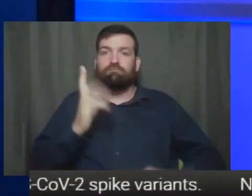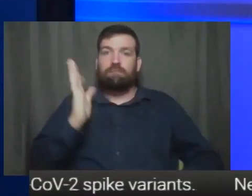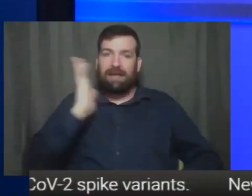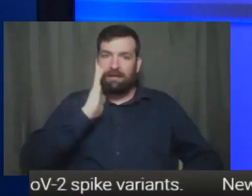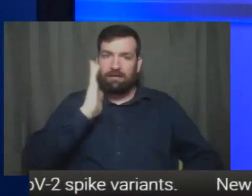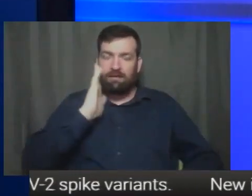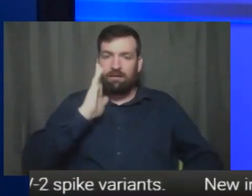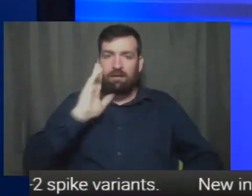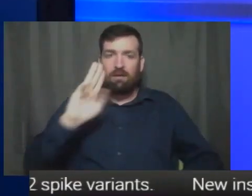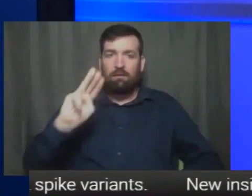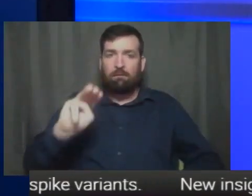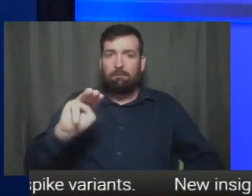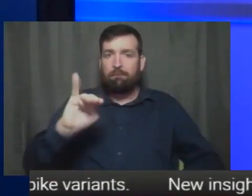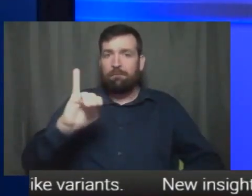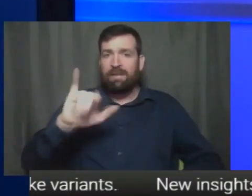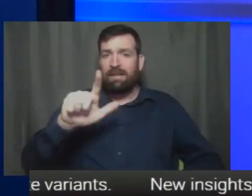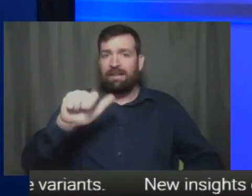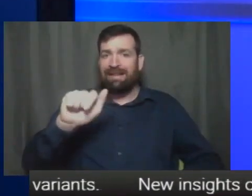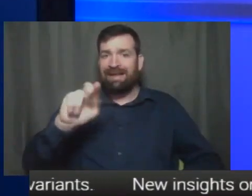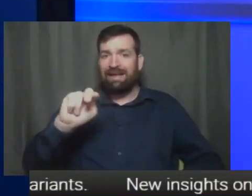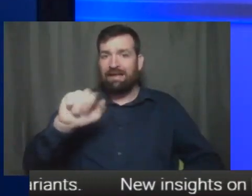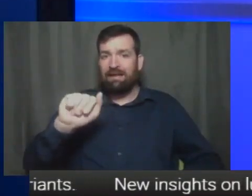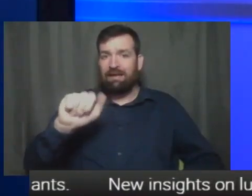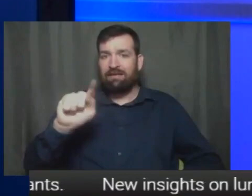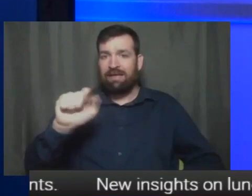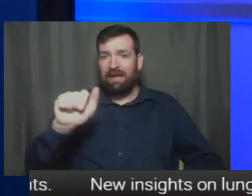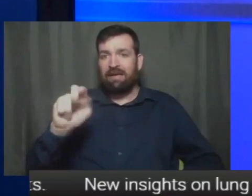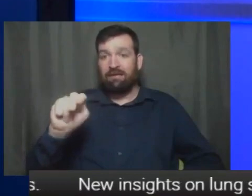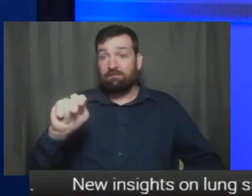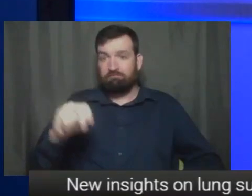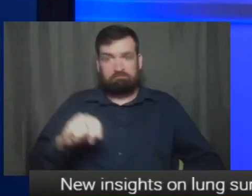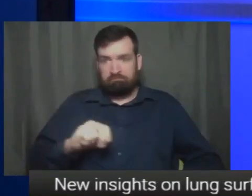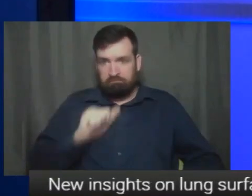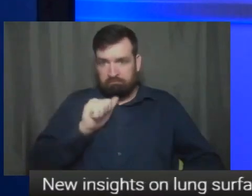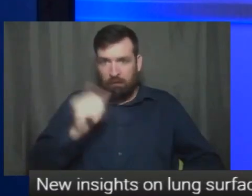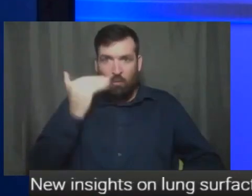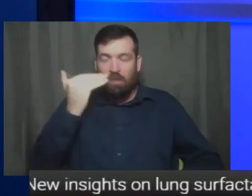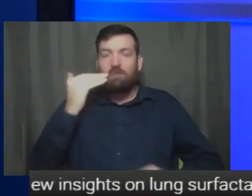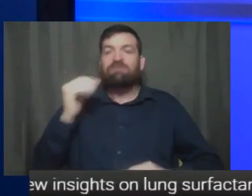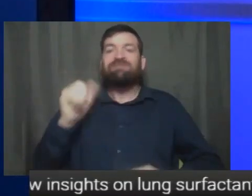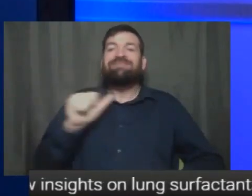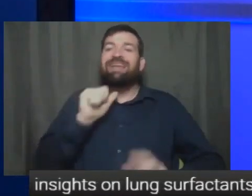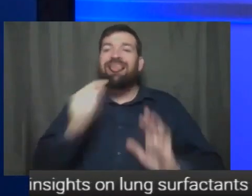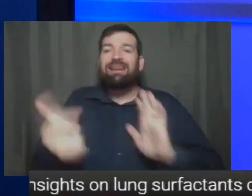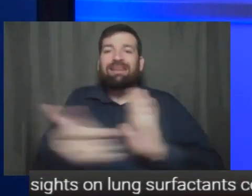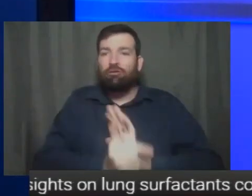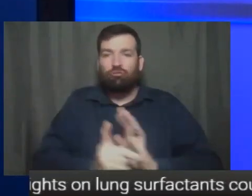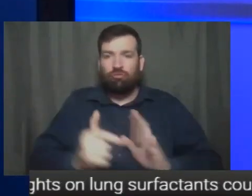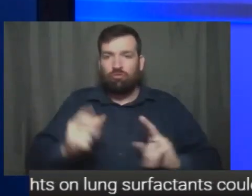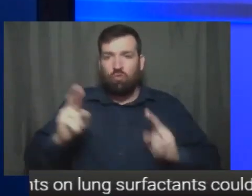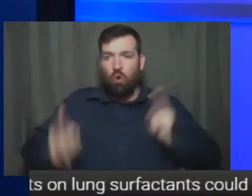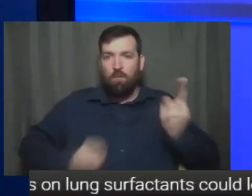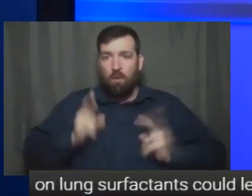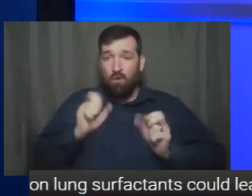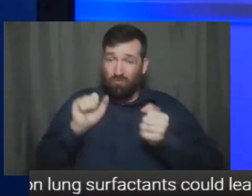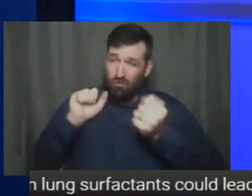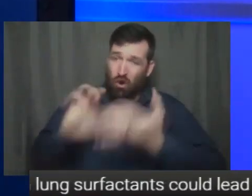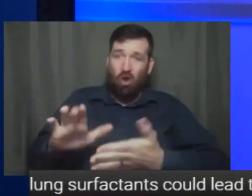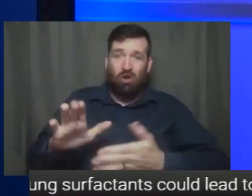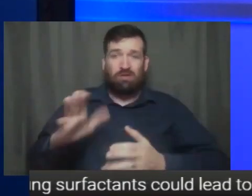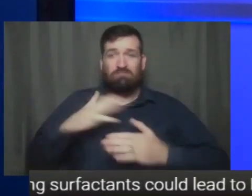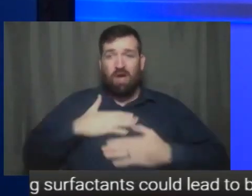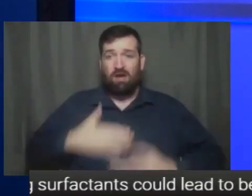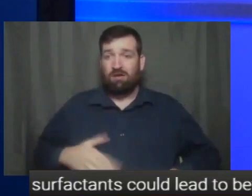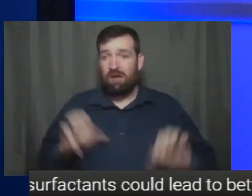melanotan. I have not heard about that, but you're going to learn about it. It's an illegal hormone that can cause harm to your body. All Things Heart host Alexis Del